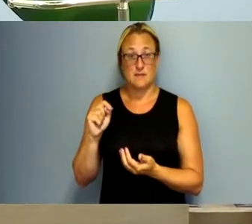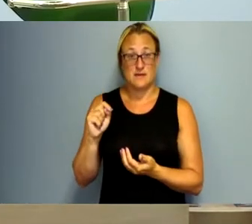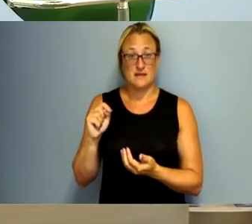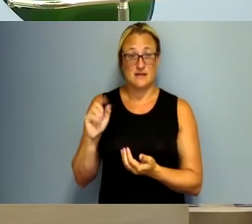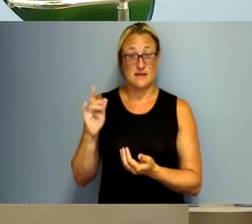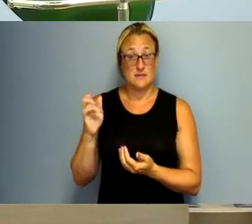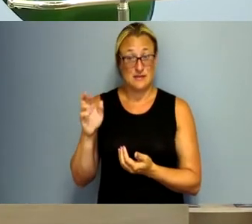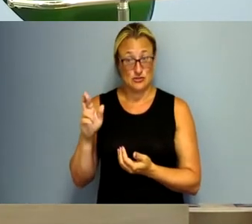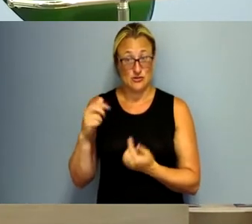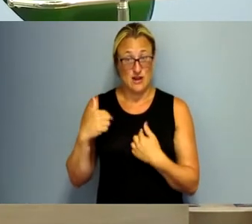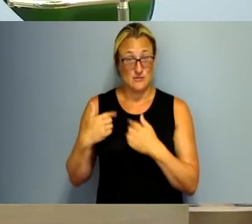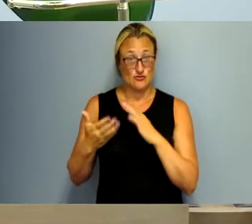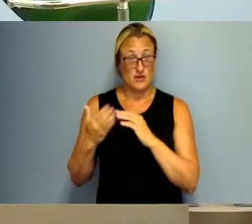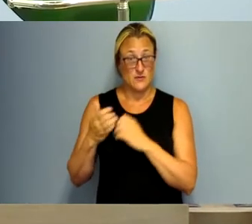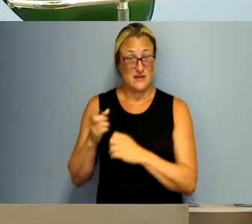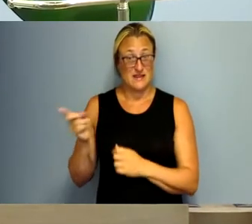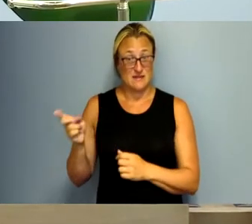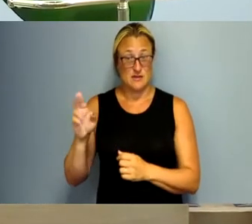Lockery,